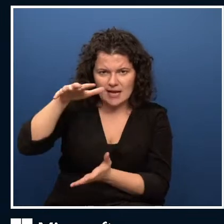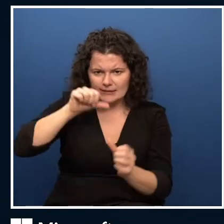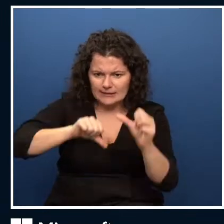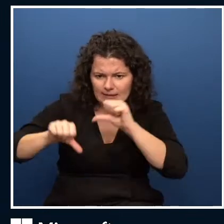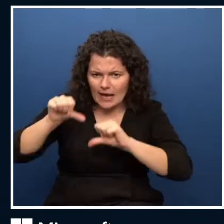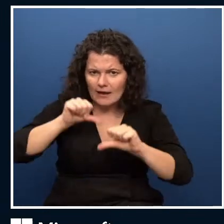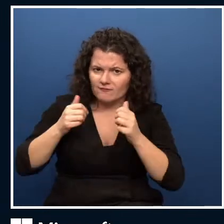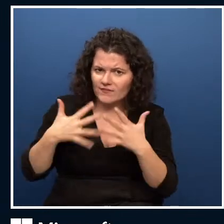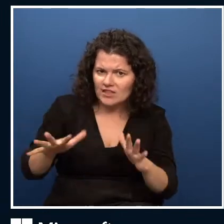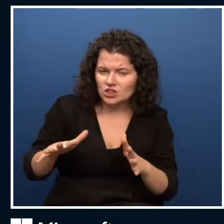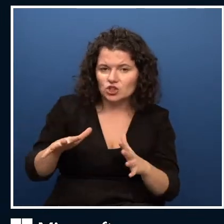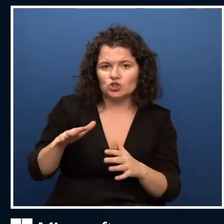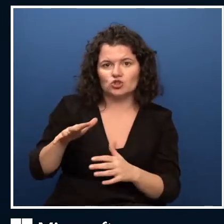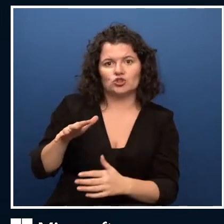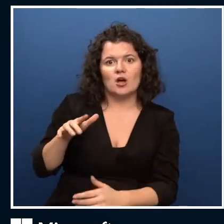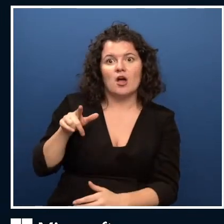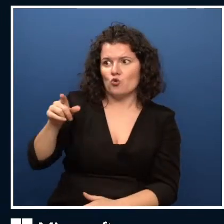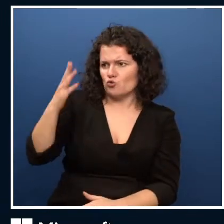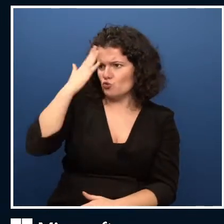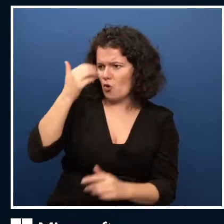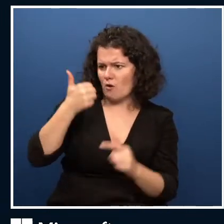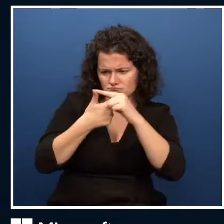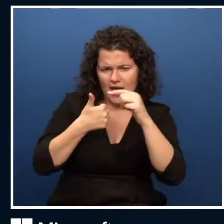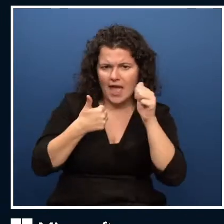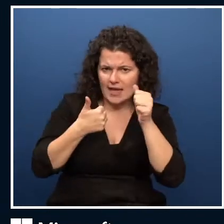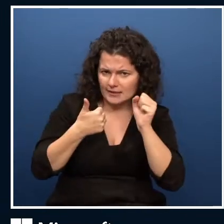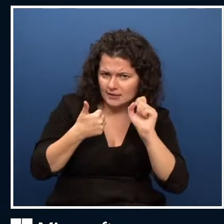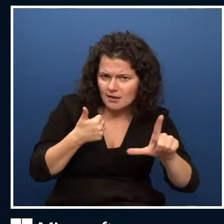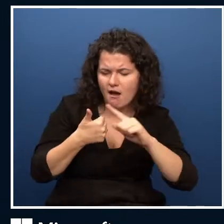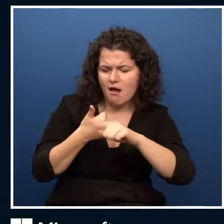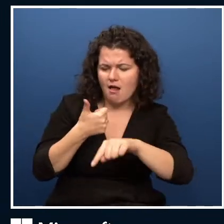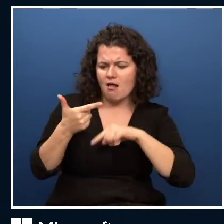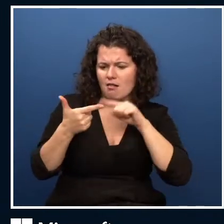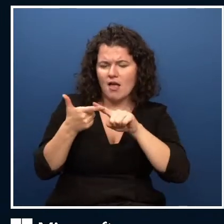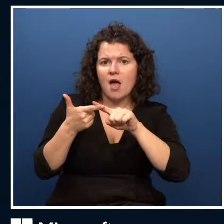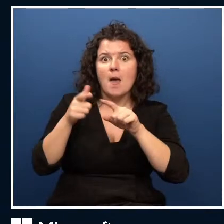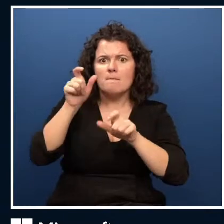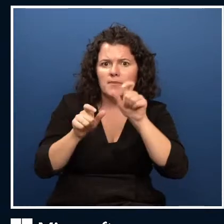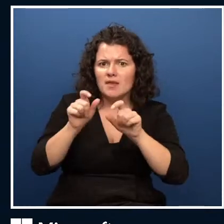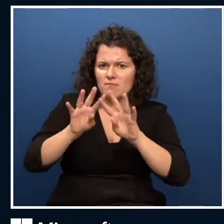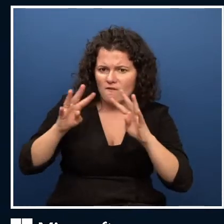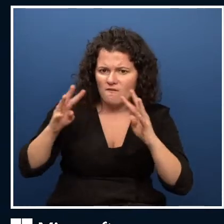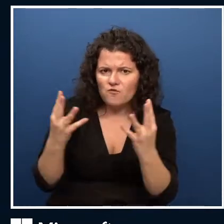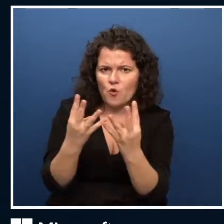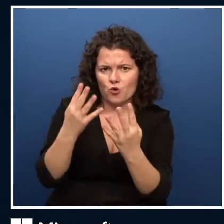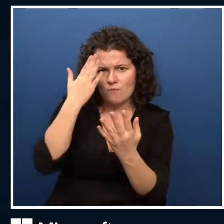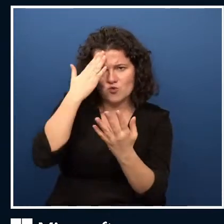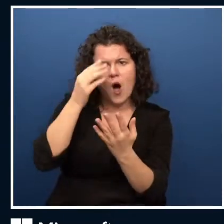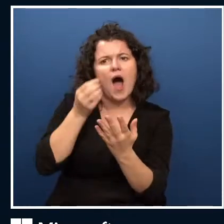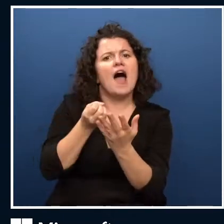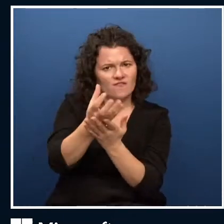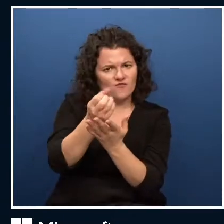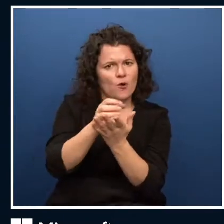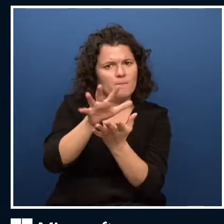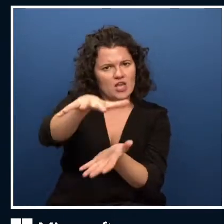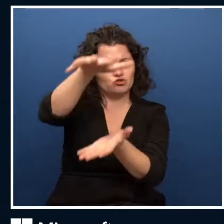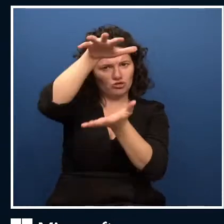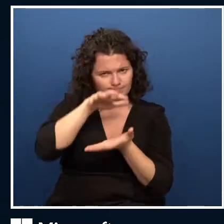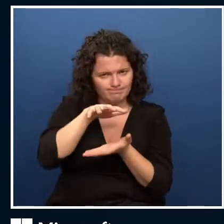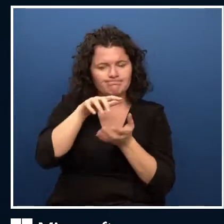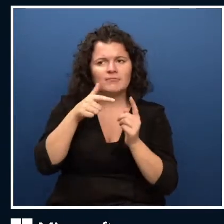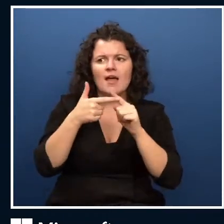was ASL that I was looking at, and I needed the forum of people to get their insight and their advice, and then